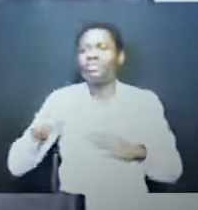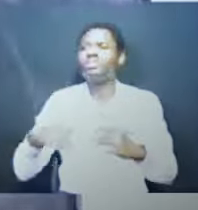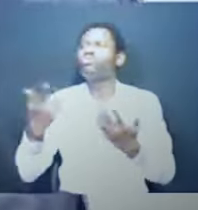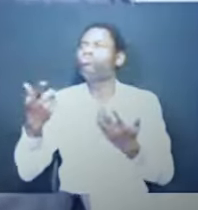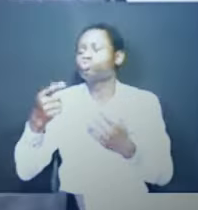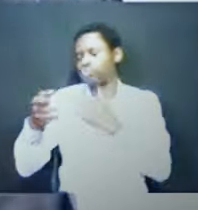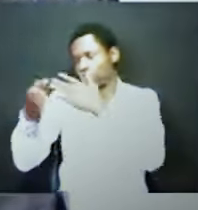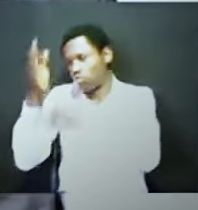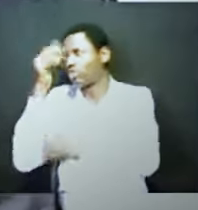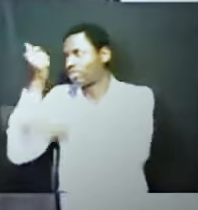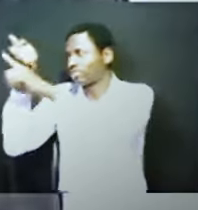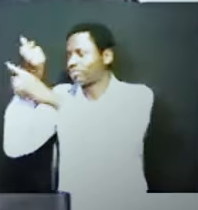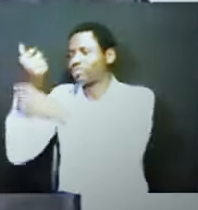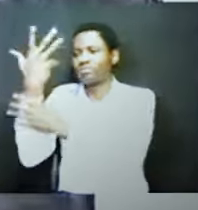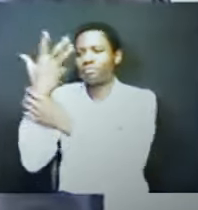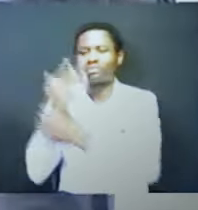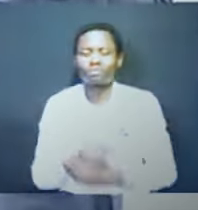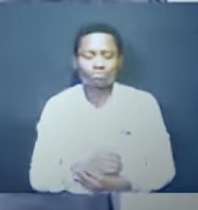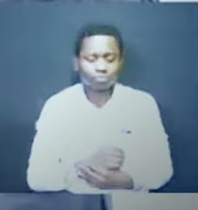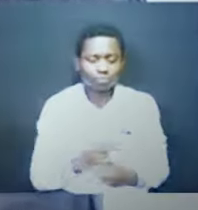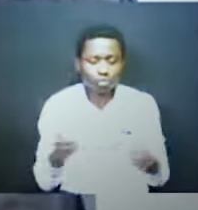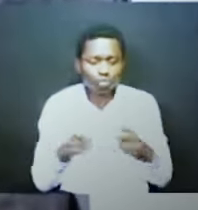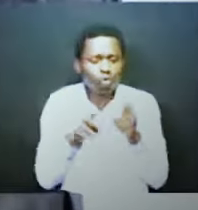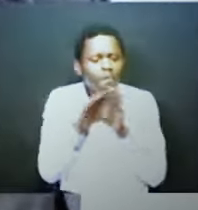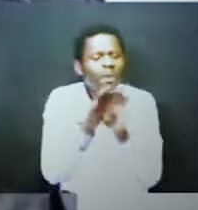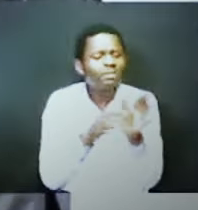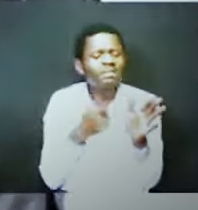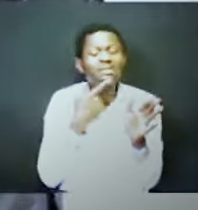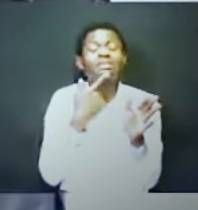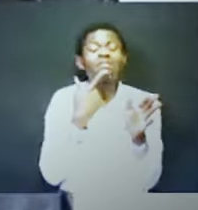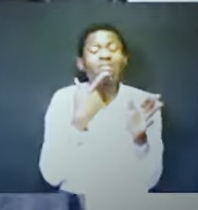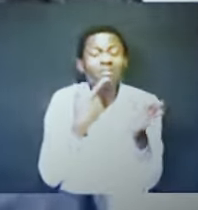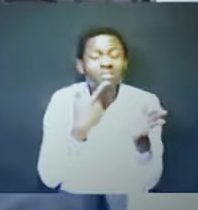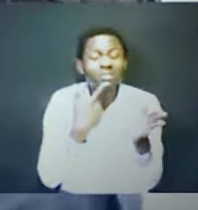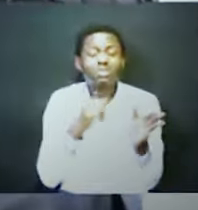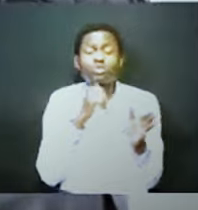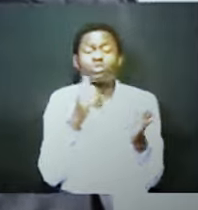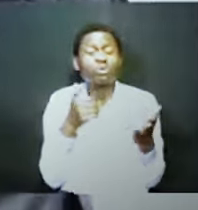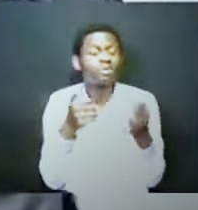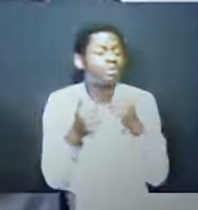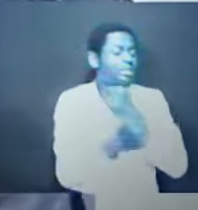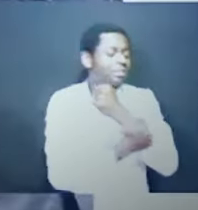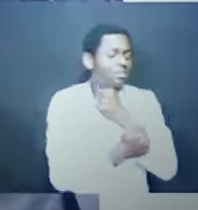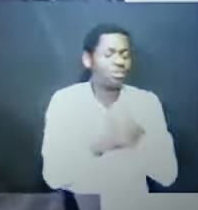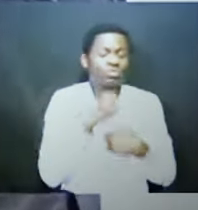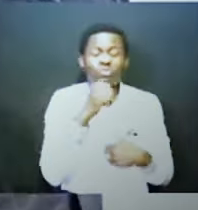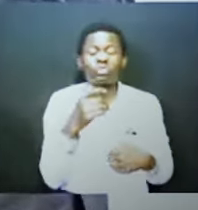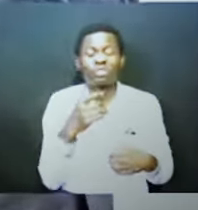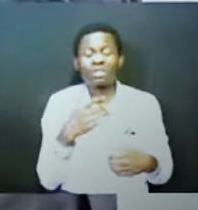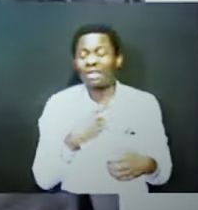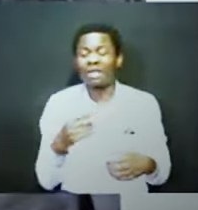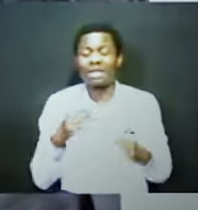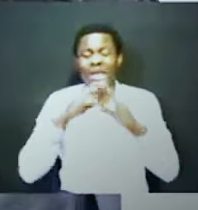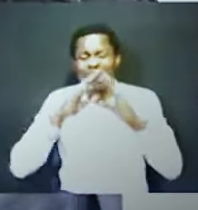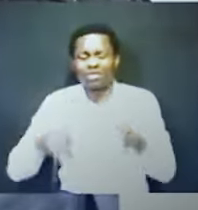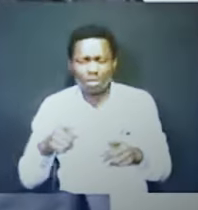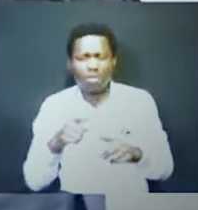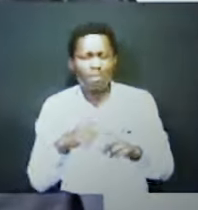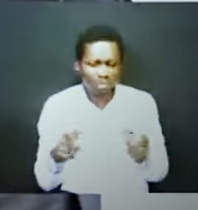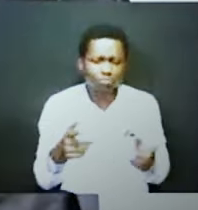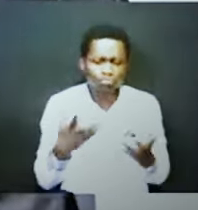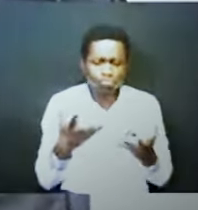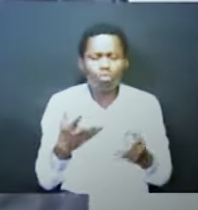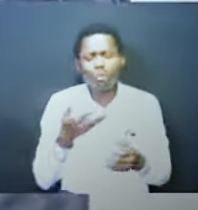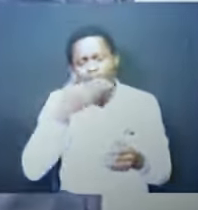no ani onyankopon. So the Bible is saying that not that he didn't like houses, he was expecting a better house, but